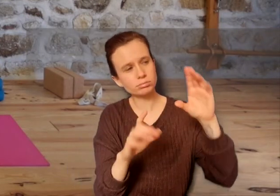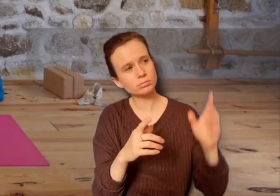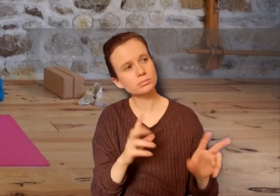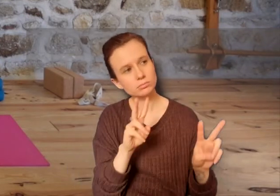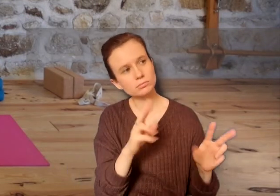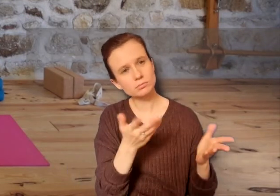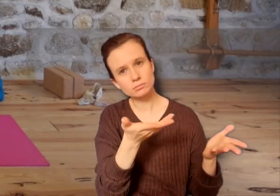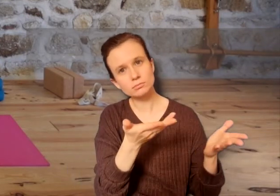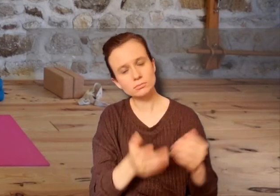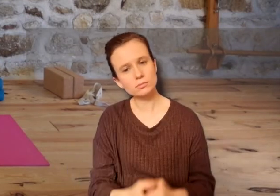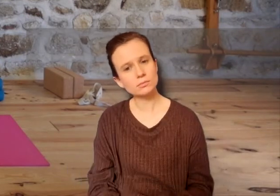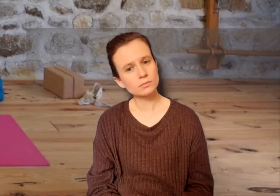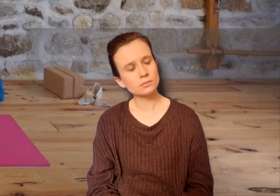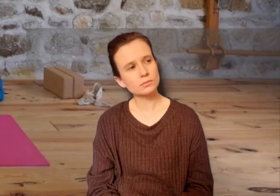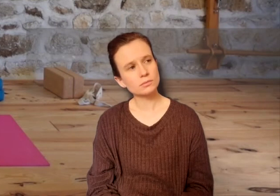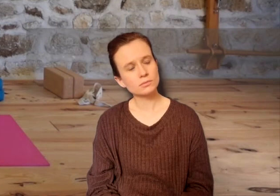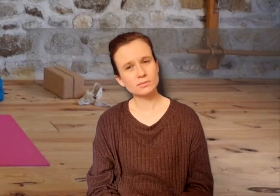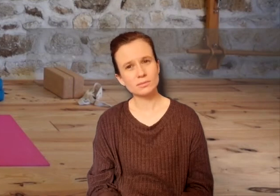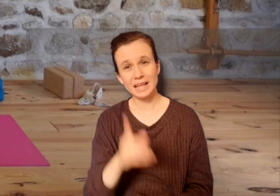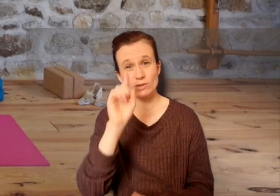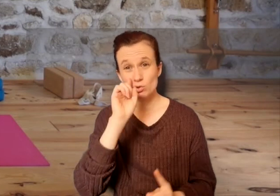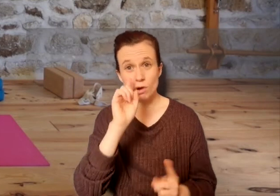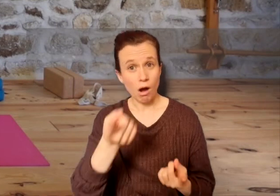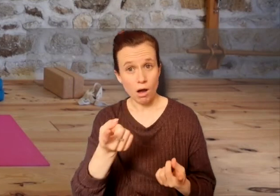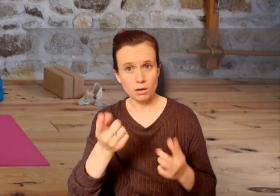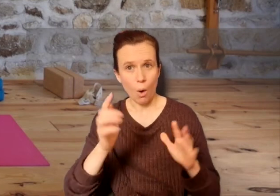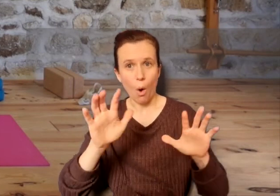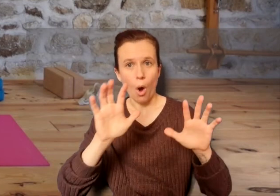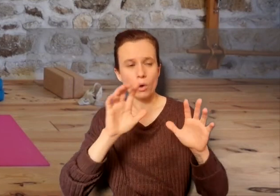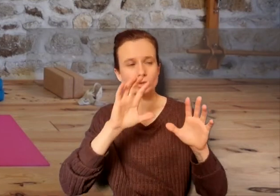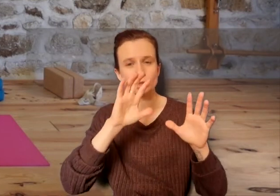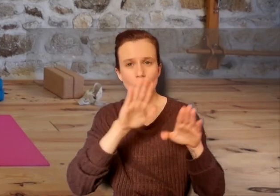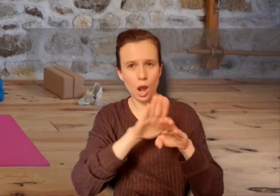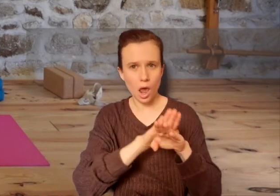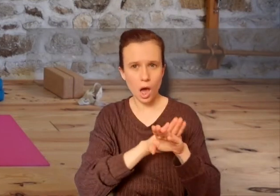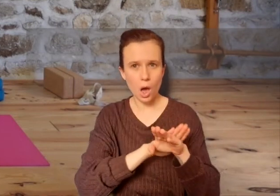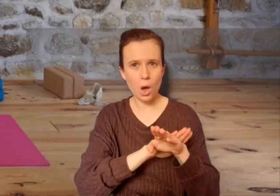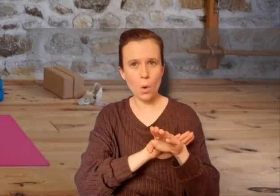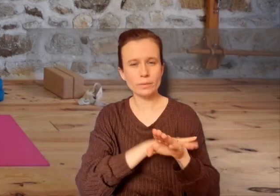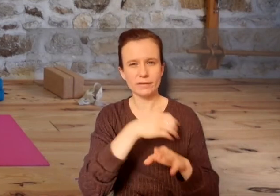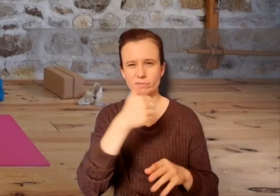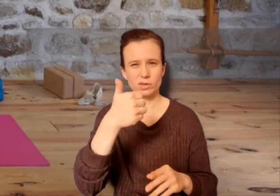floor. If you roll down quickly, it doesn't matter if you can't hold this position.